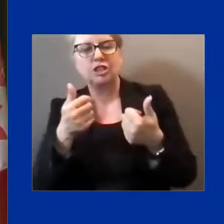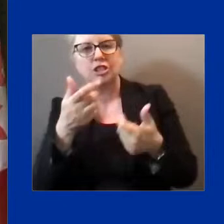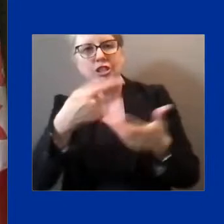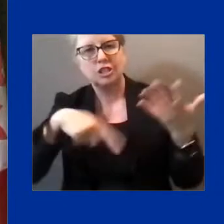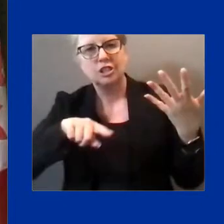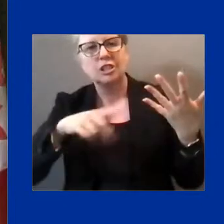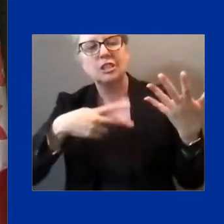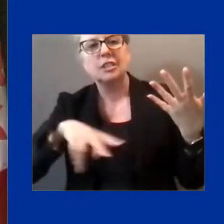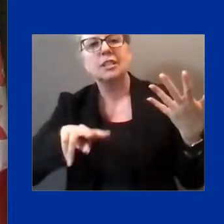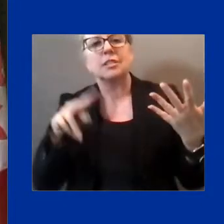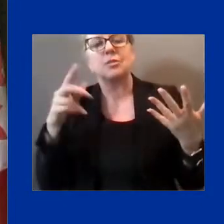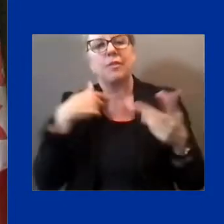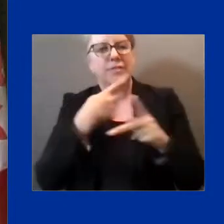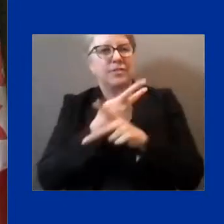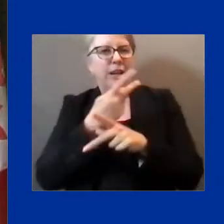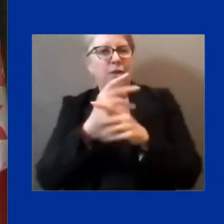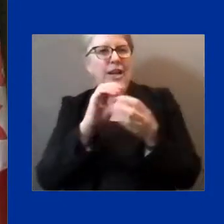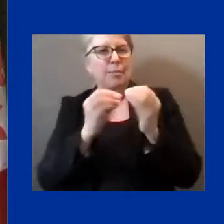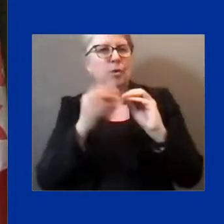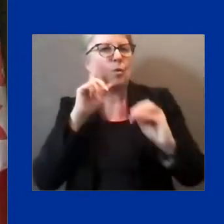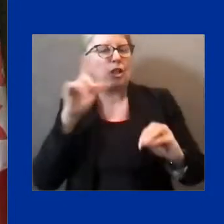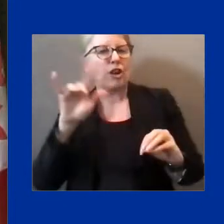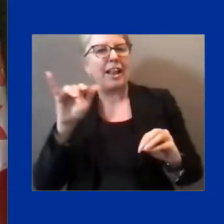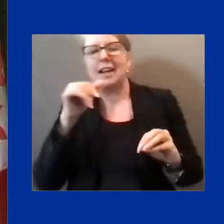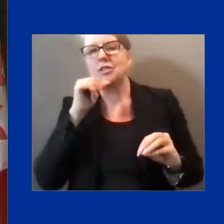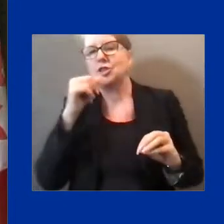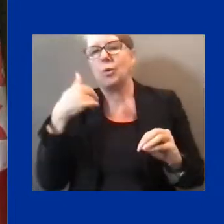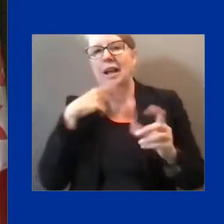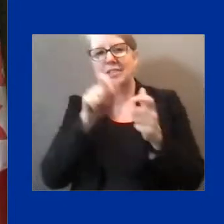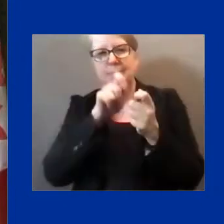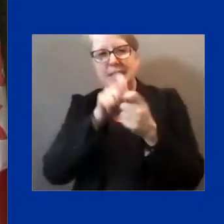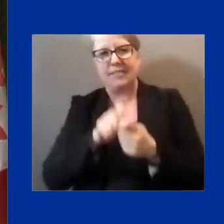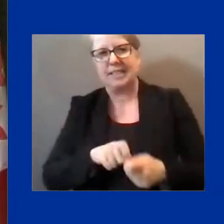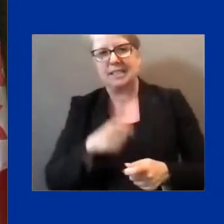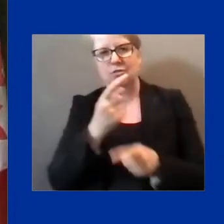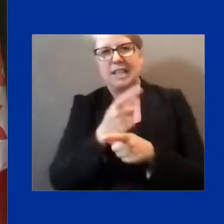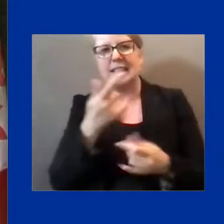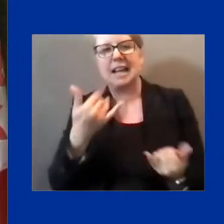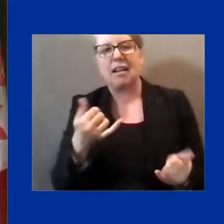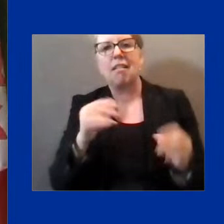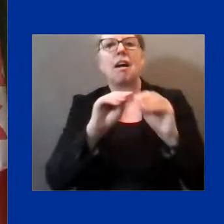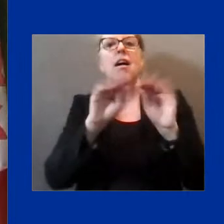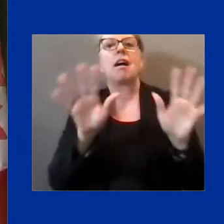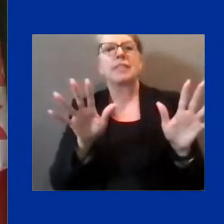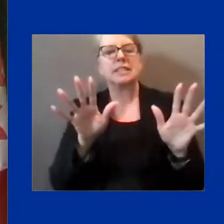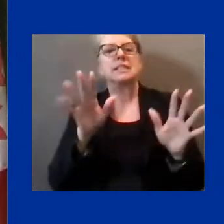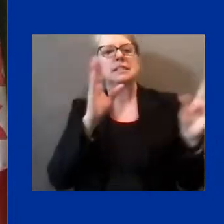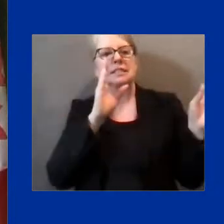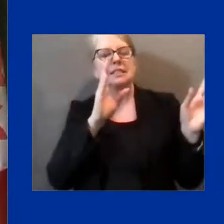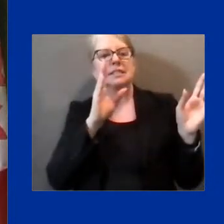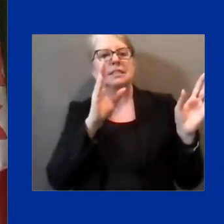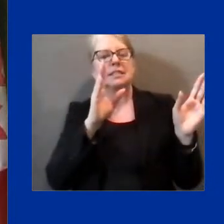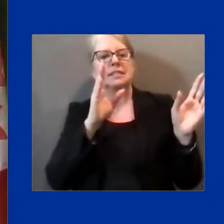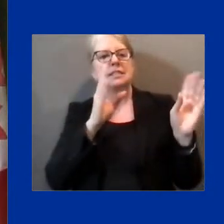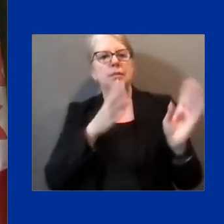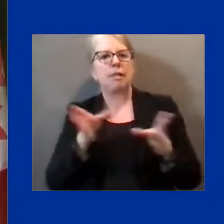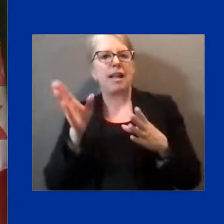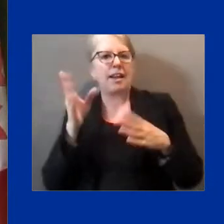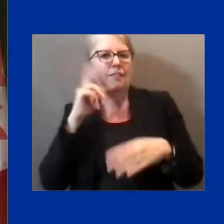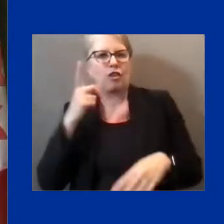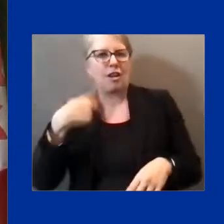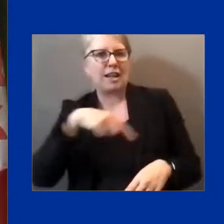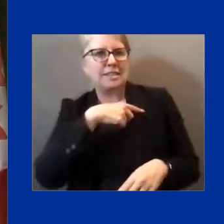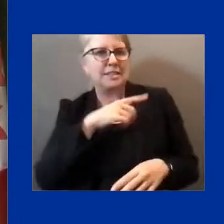what those numbers are and what that means. So I don't have details right now, but obviously the planning team for us, this is important